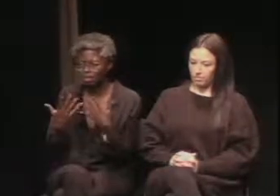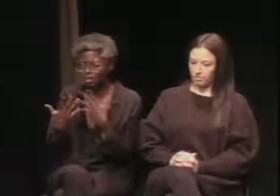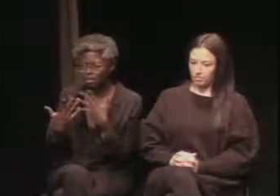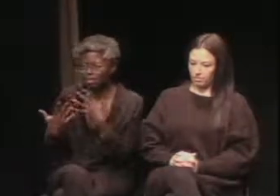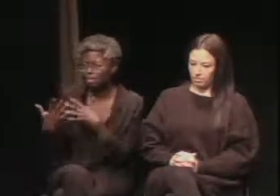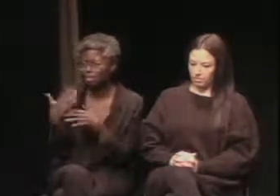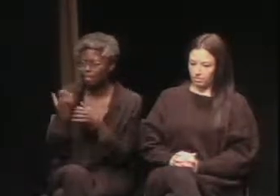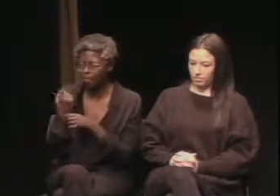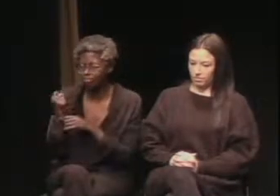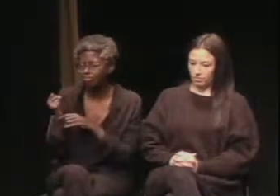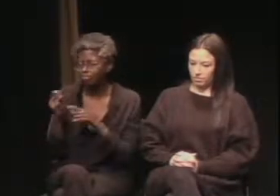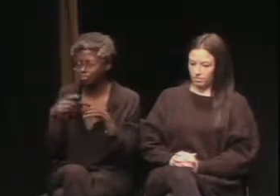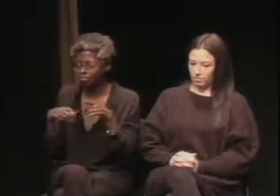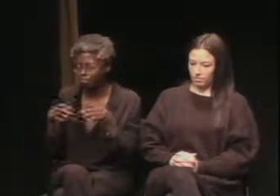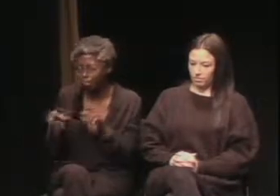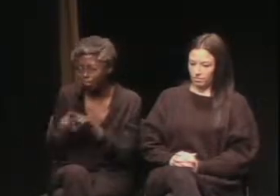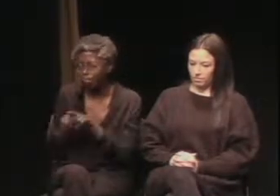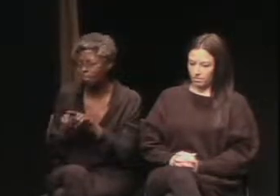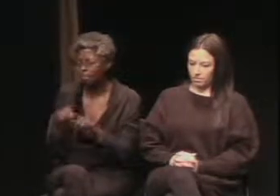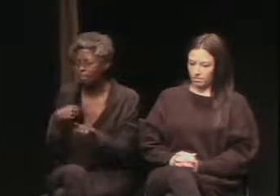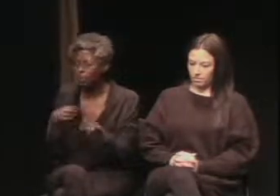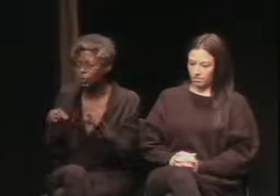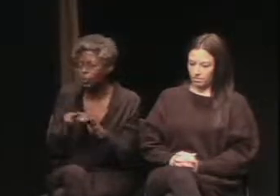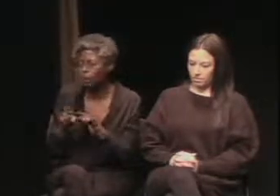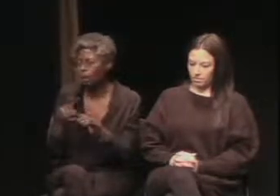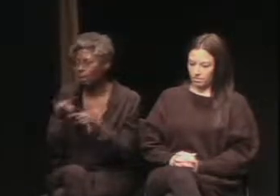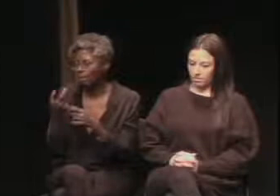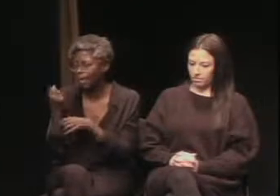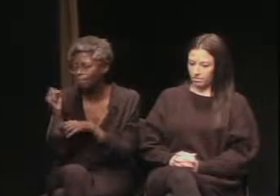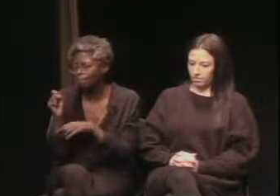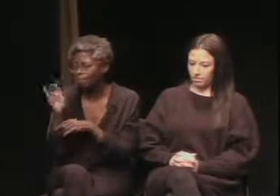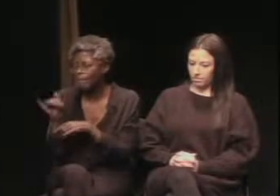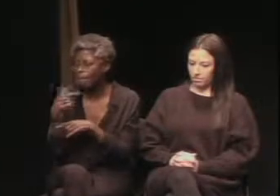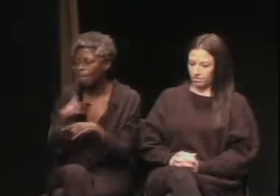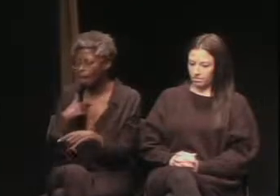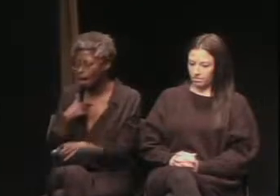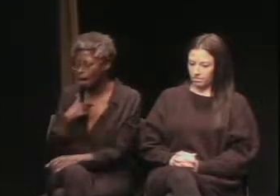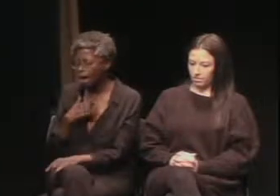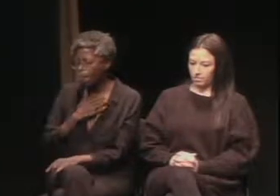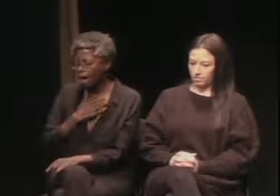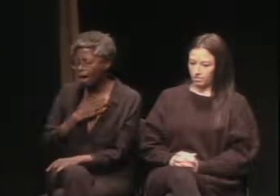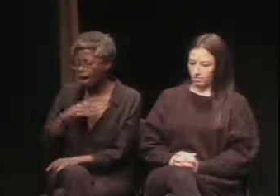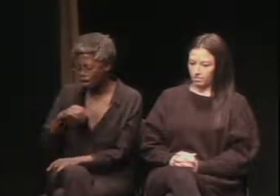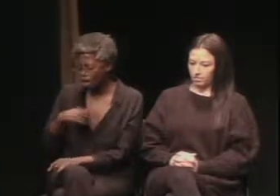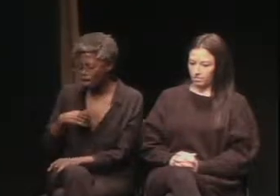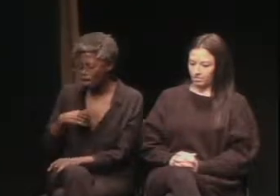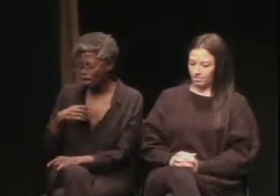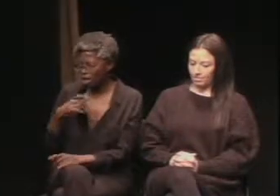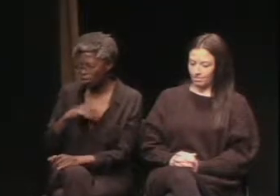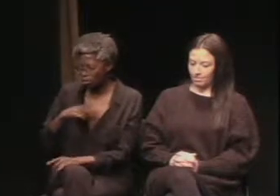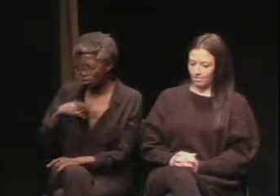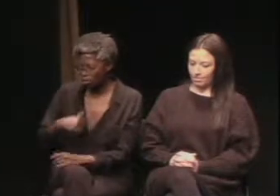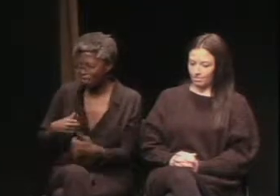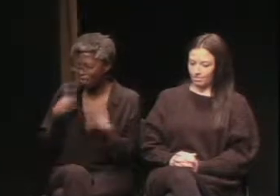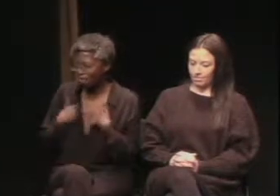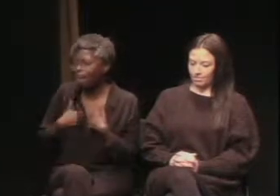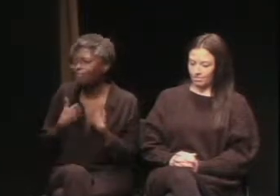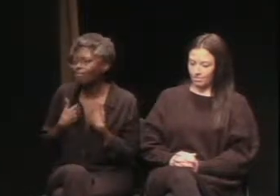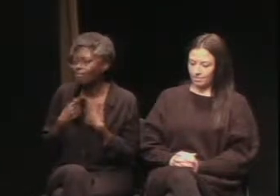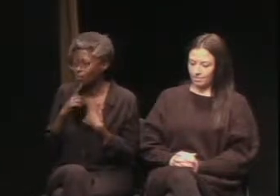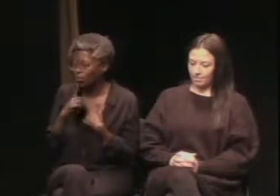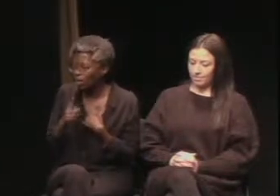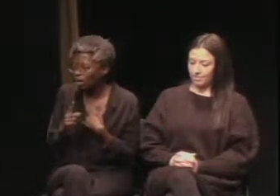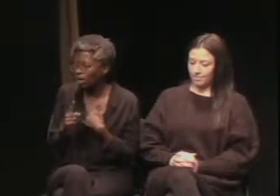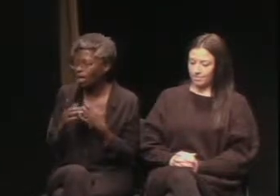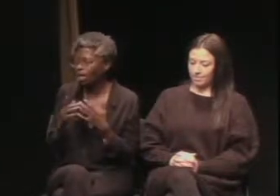movement. Oh, yes. And my reality is I have had amazing black men around me my whole life. And that's why I thought